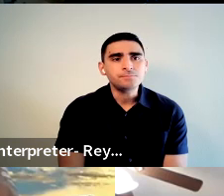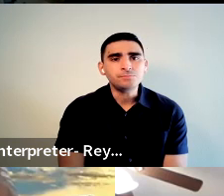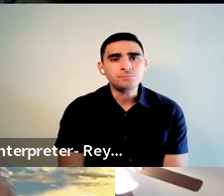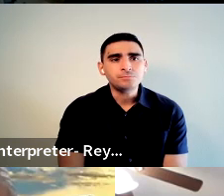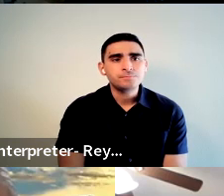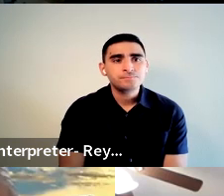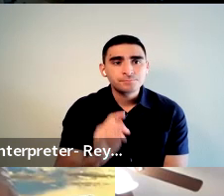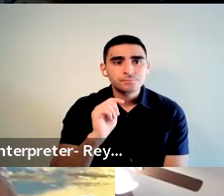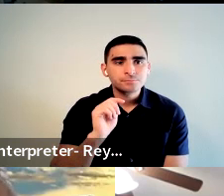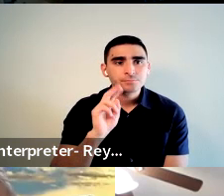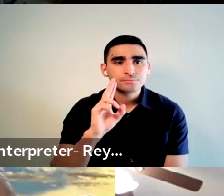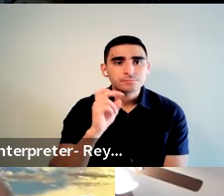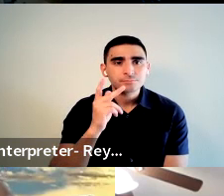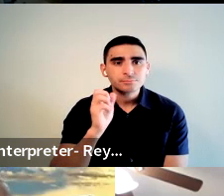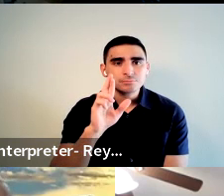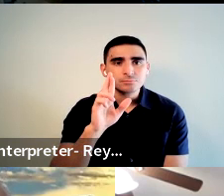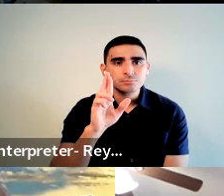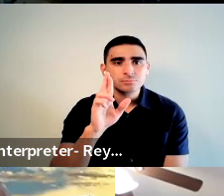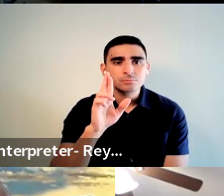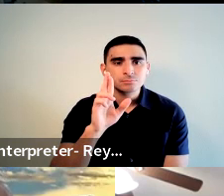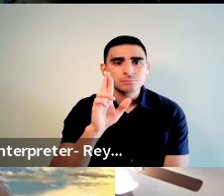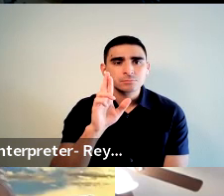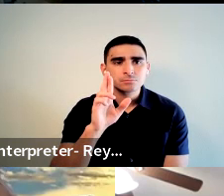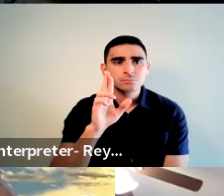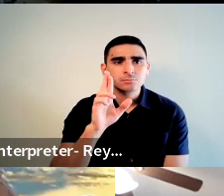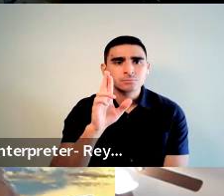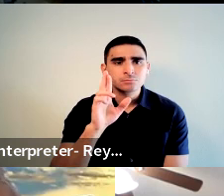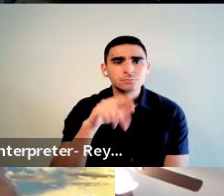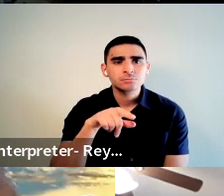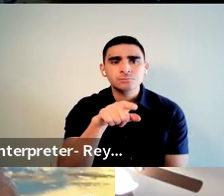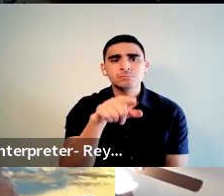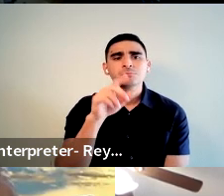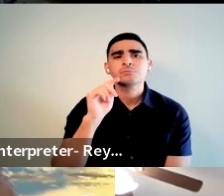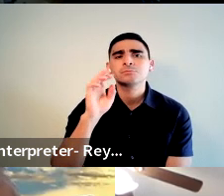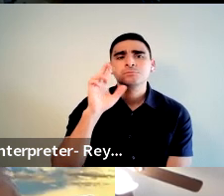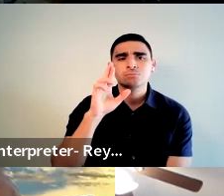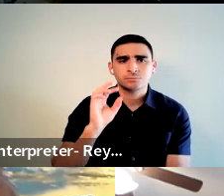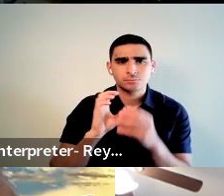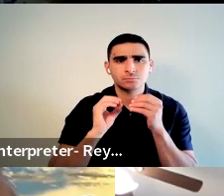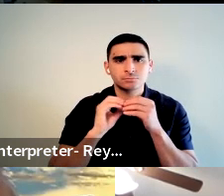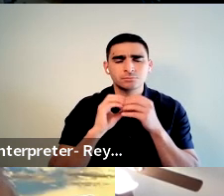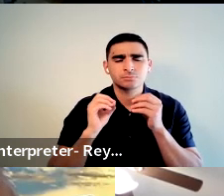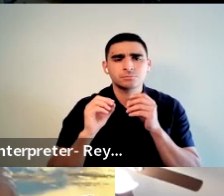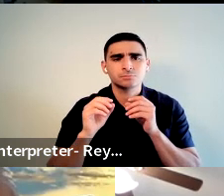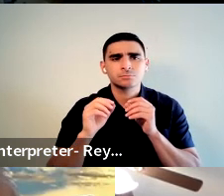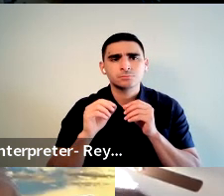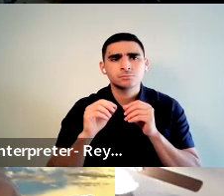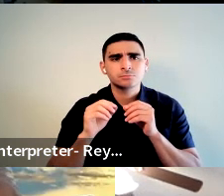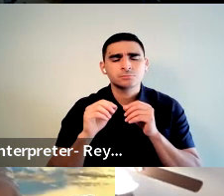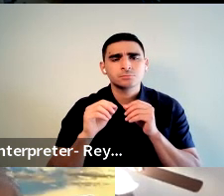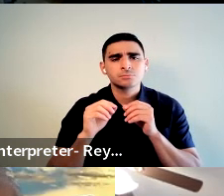Okay, Tucker. Yeah, I think a couple big themes that came from our connection together was